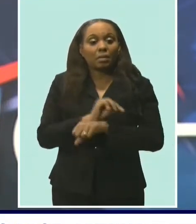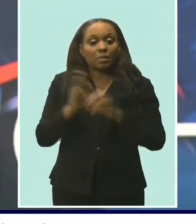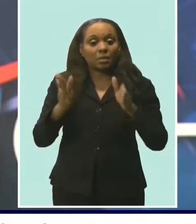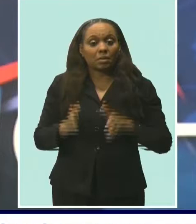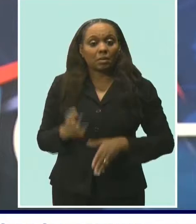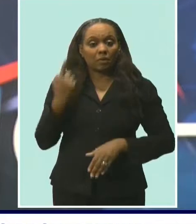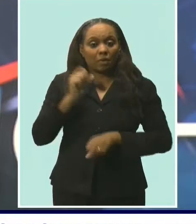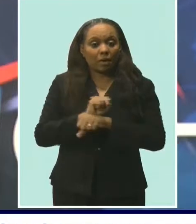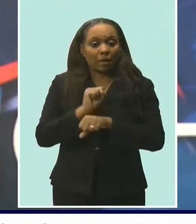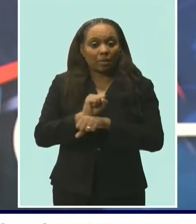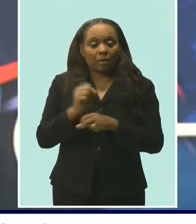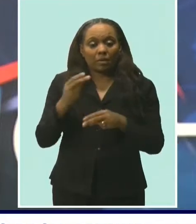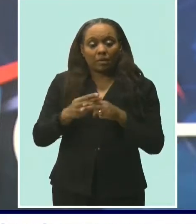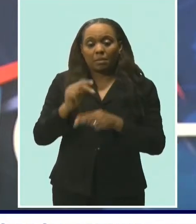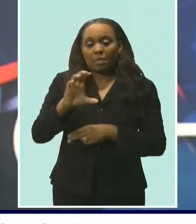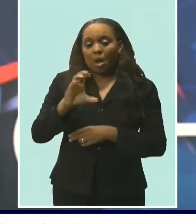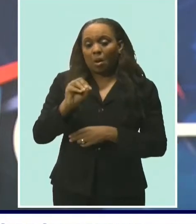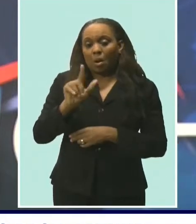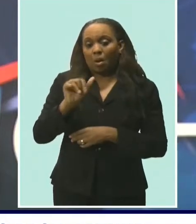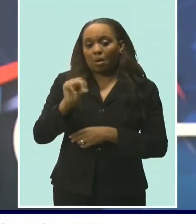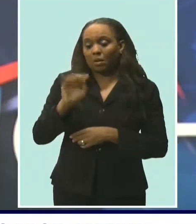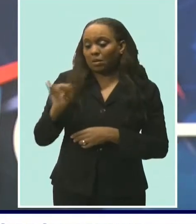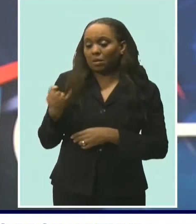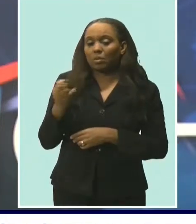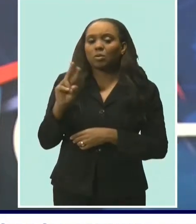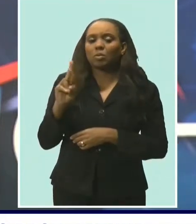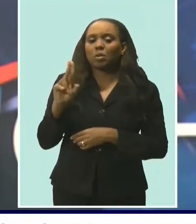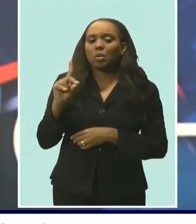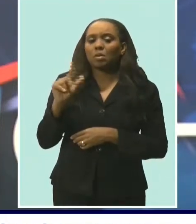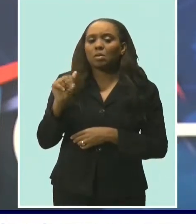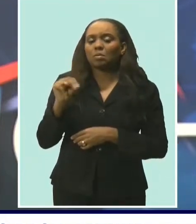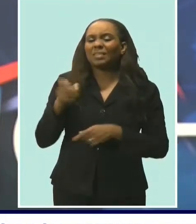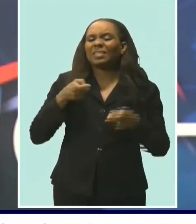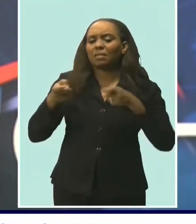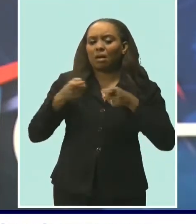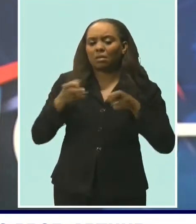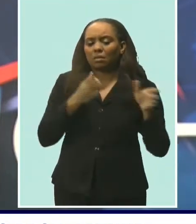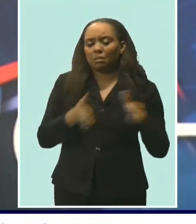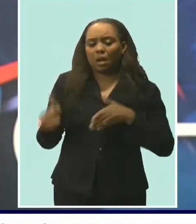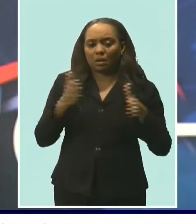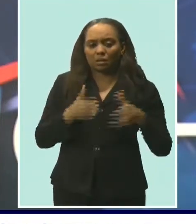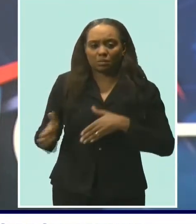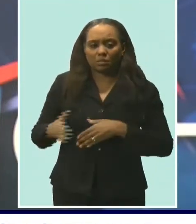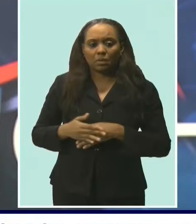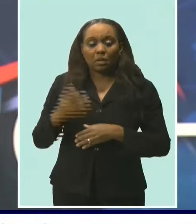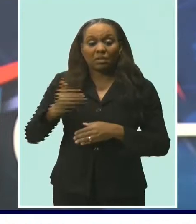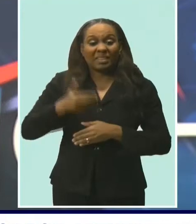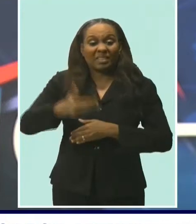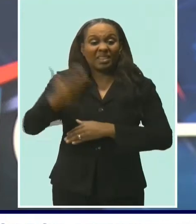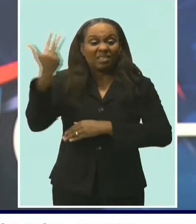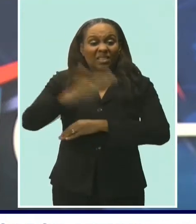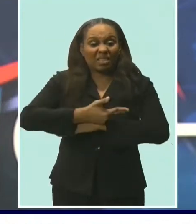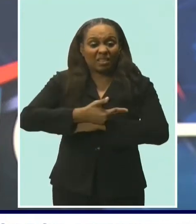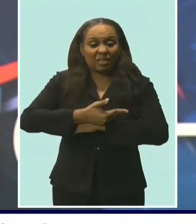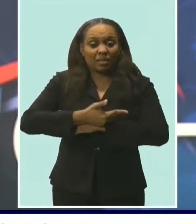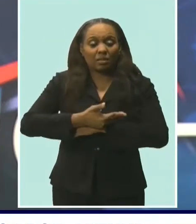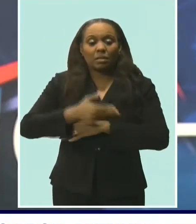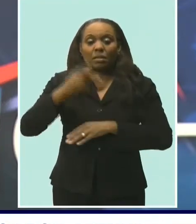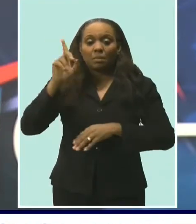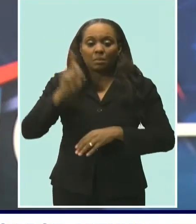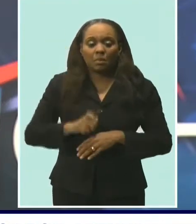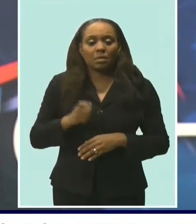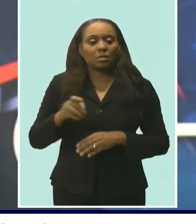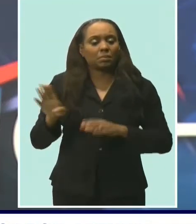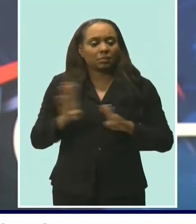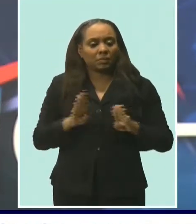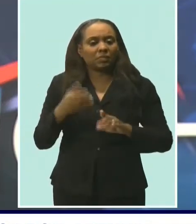urged Barbadians to use the next 3 days as a period of mourning to reflect, she also reminded them this should be accompanied by the appropriate